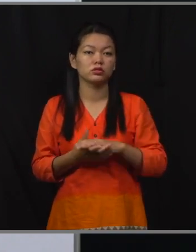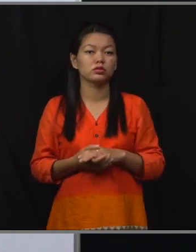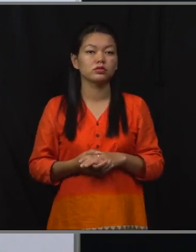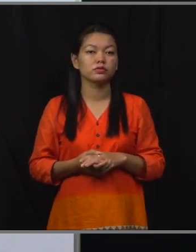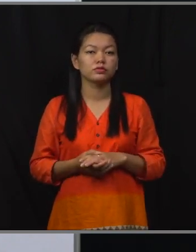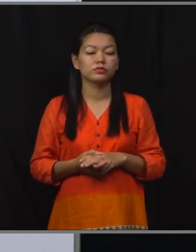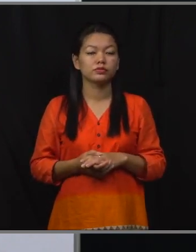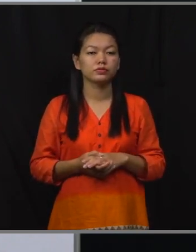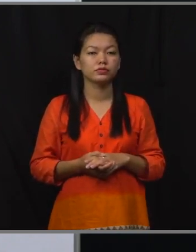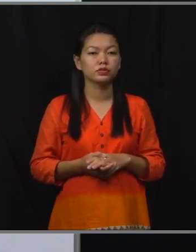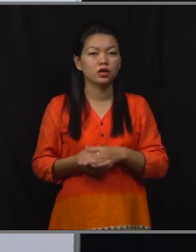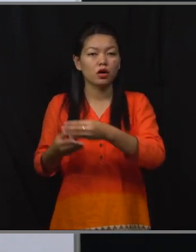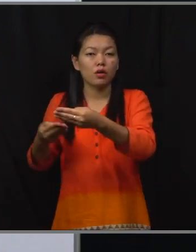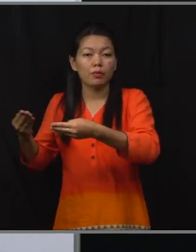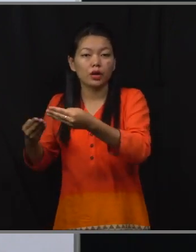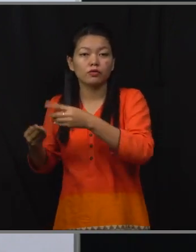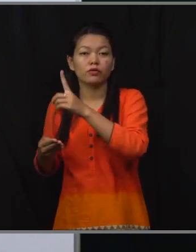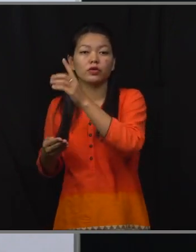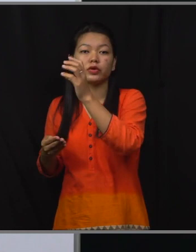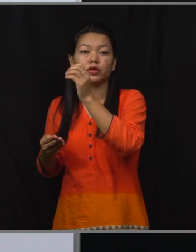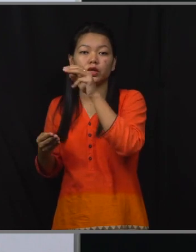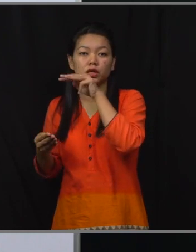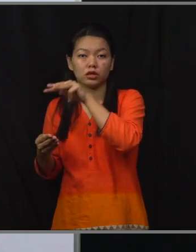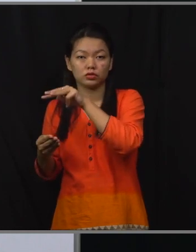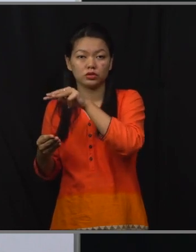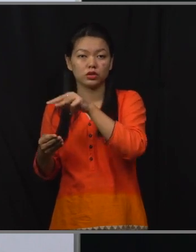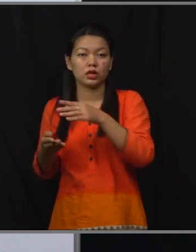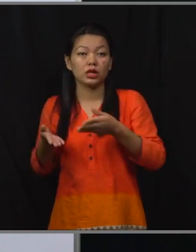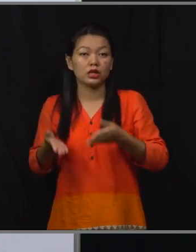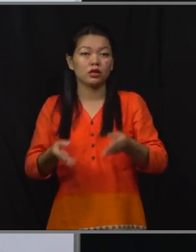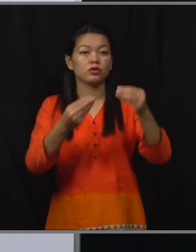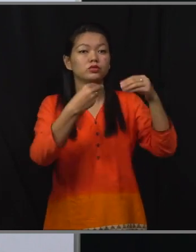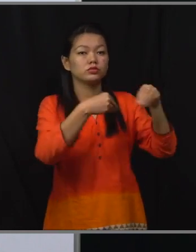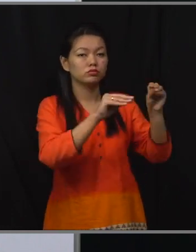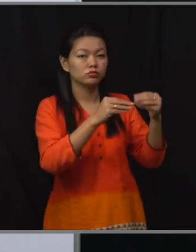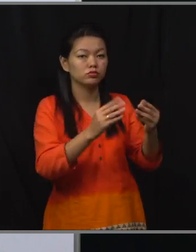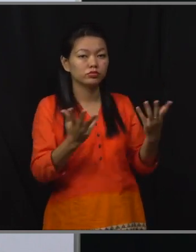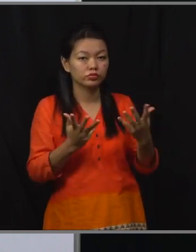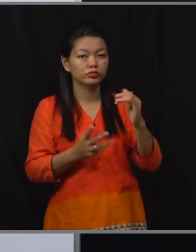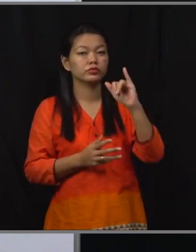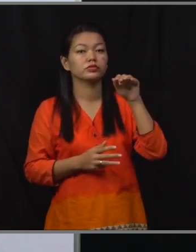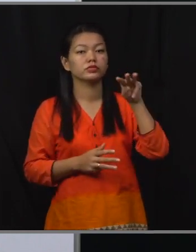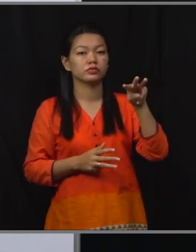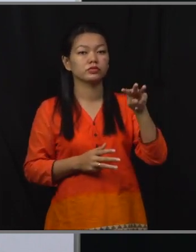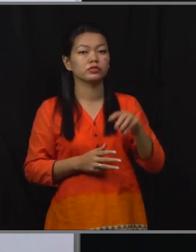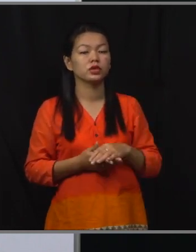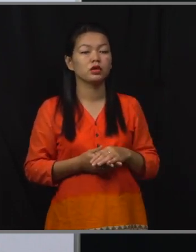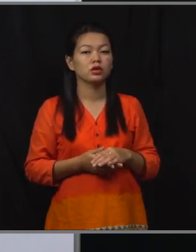sold for 6,000. Therefore, there is a loss that is 4,000.